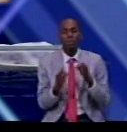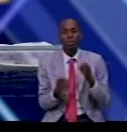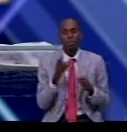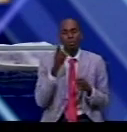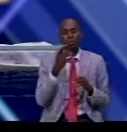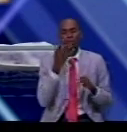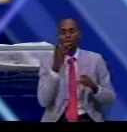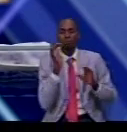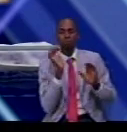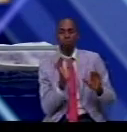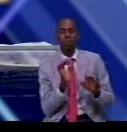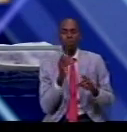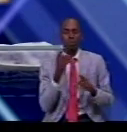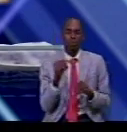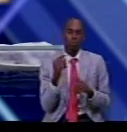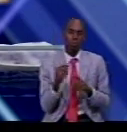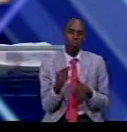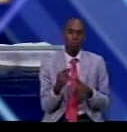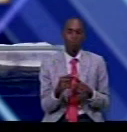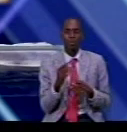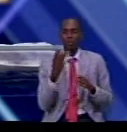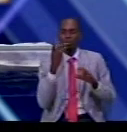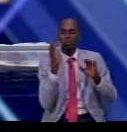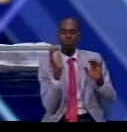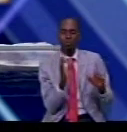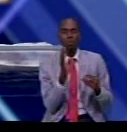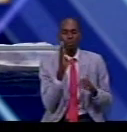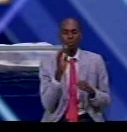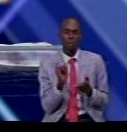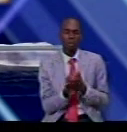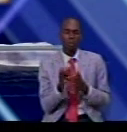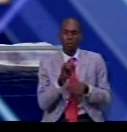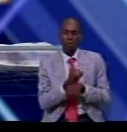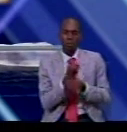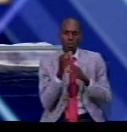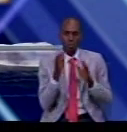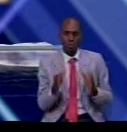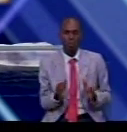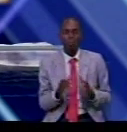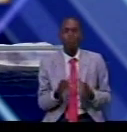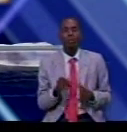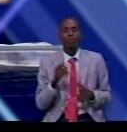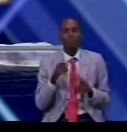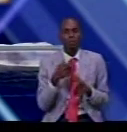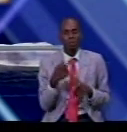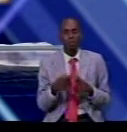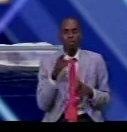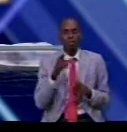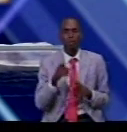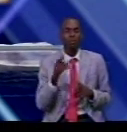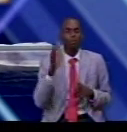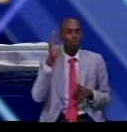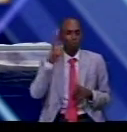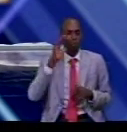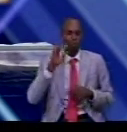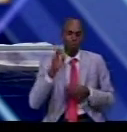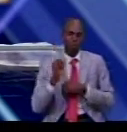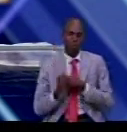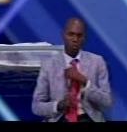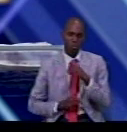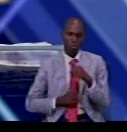Christ, by the way you are living, you despise all that Christ has suffered for you.